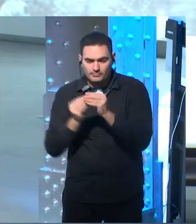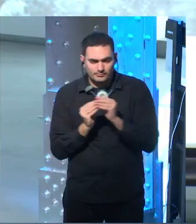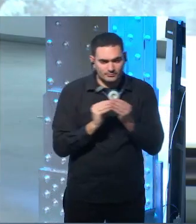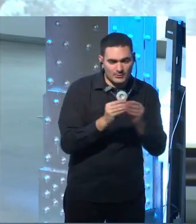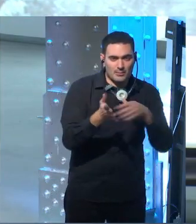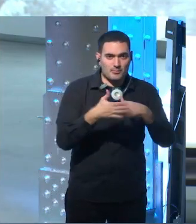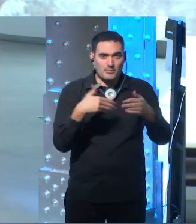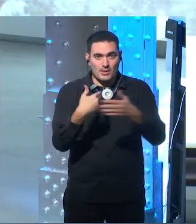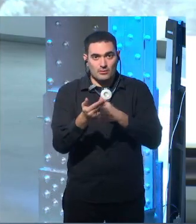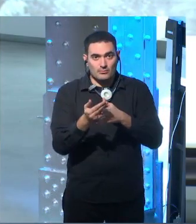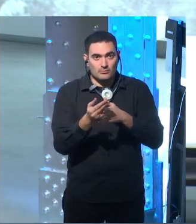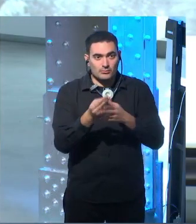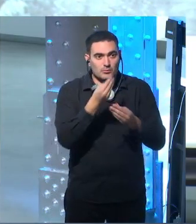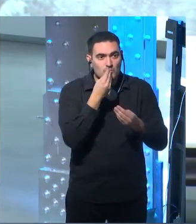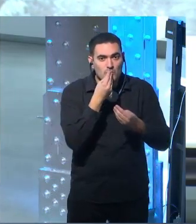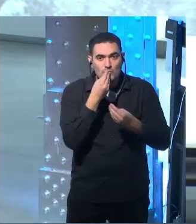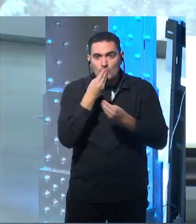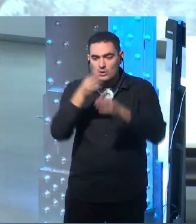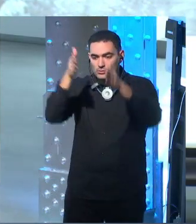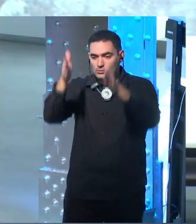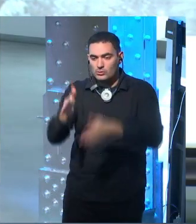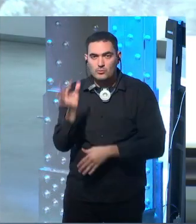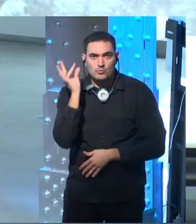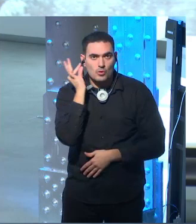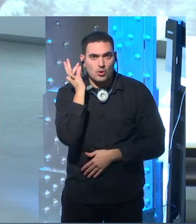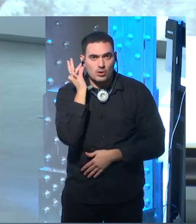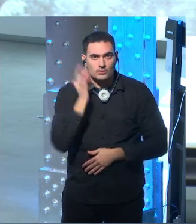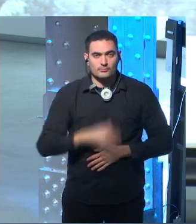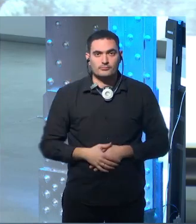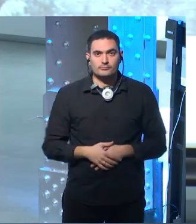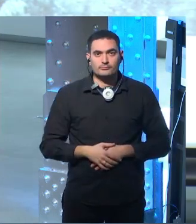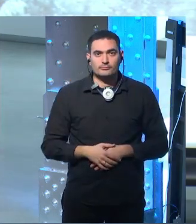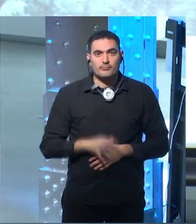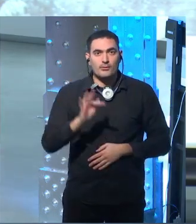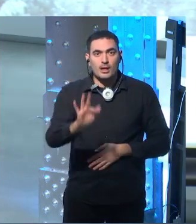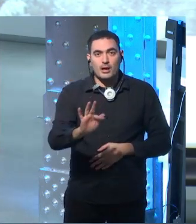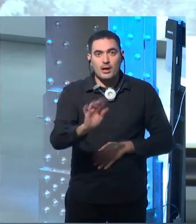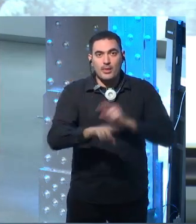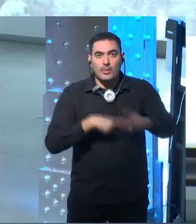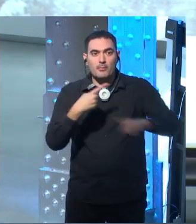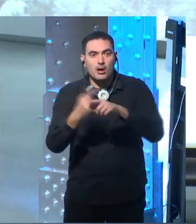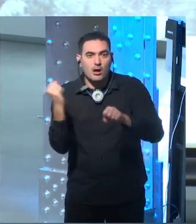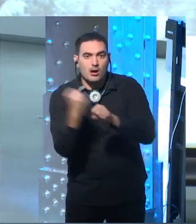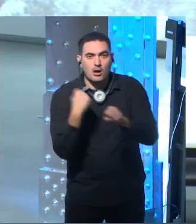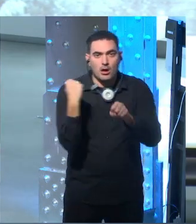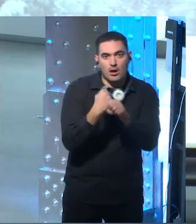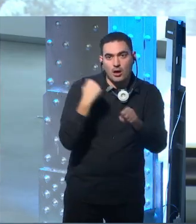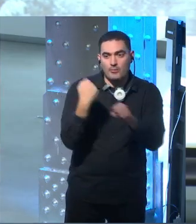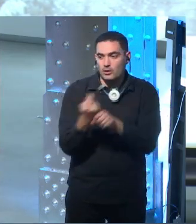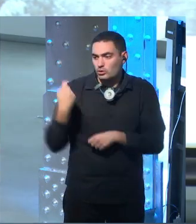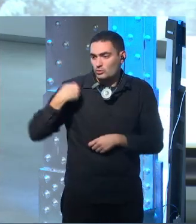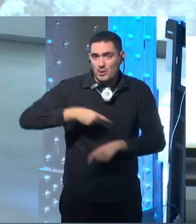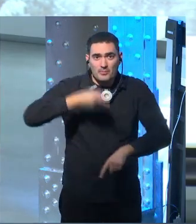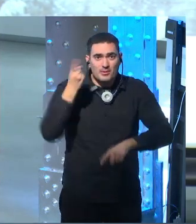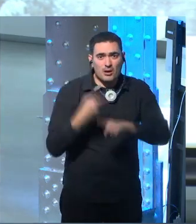children in the factories, working for a fraction of their wages. And why on earth, historians